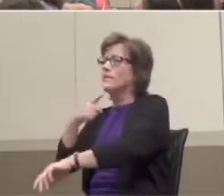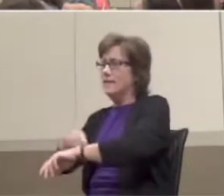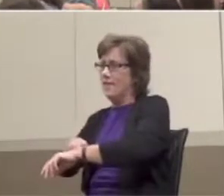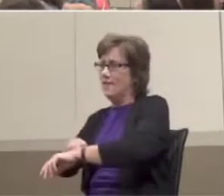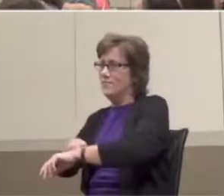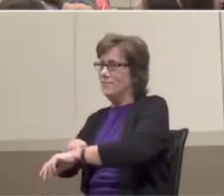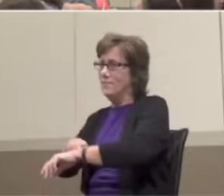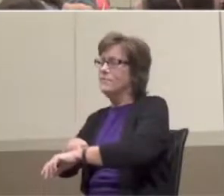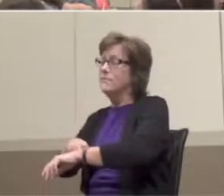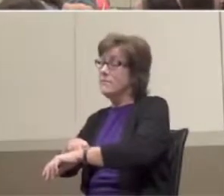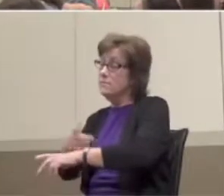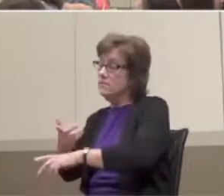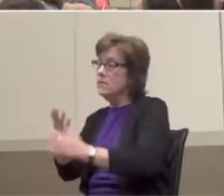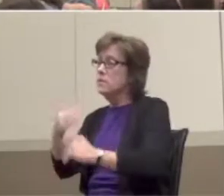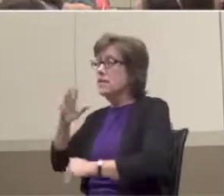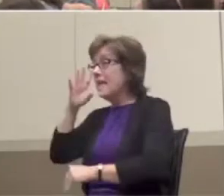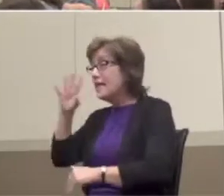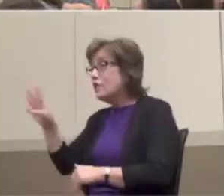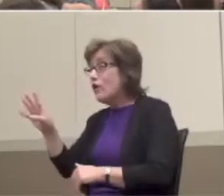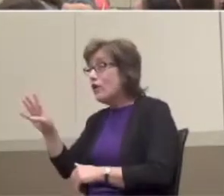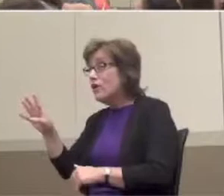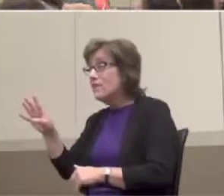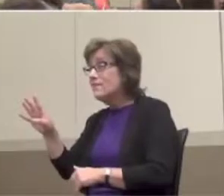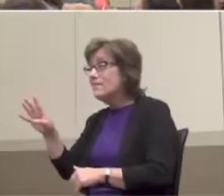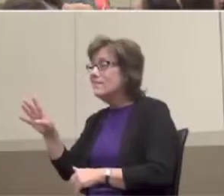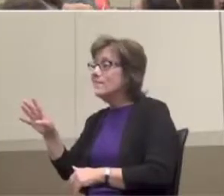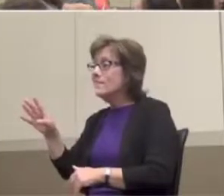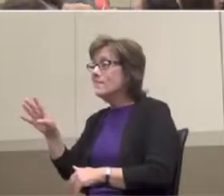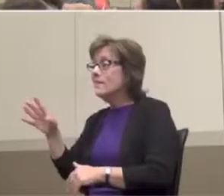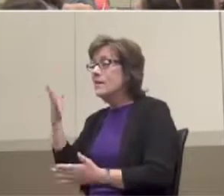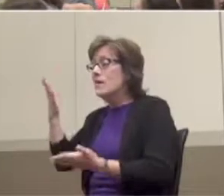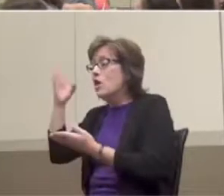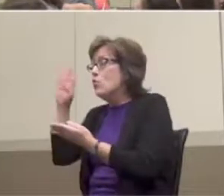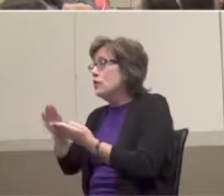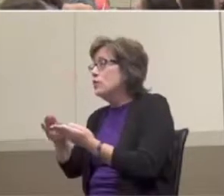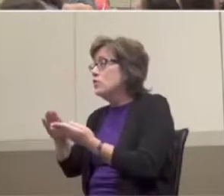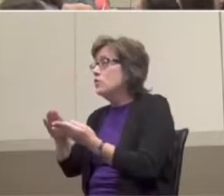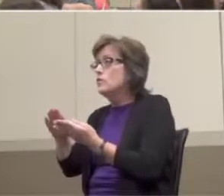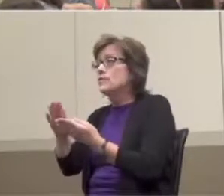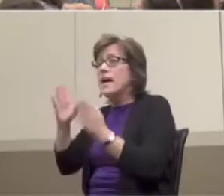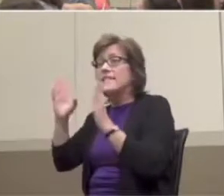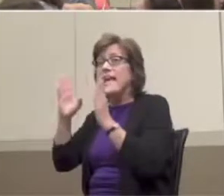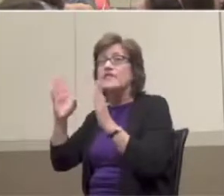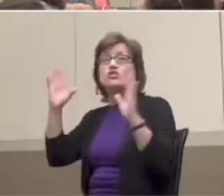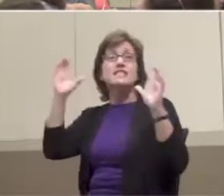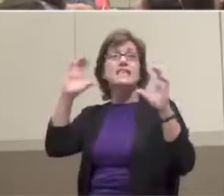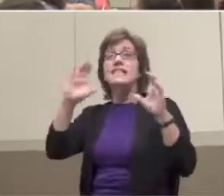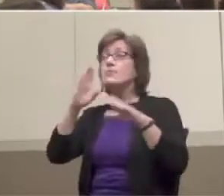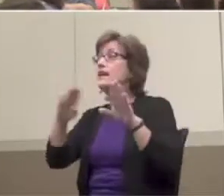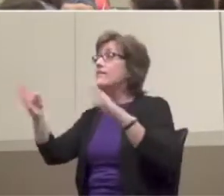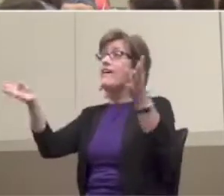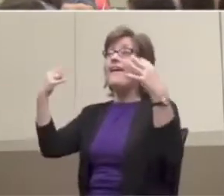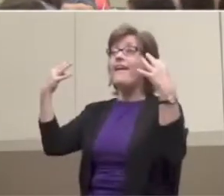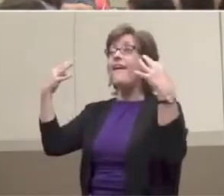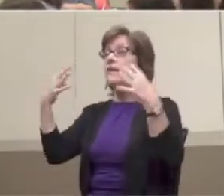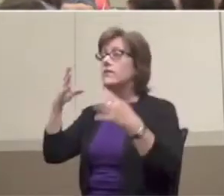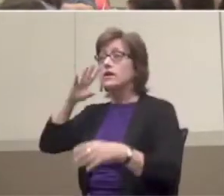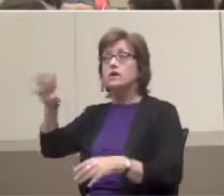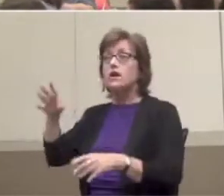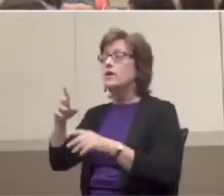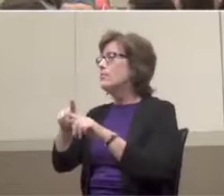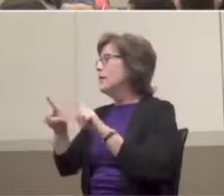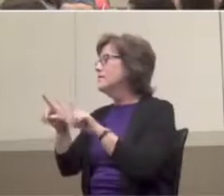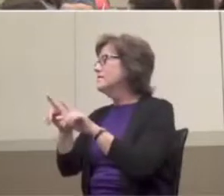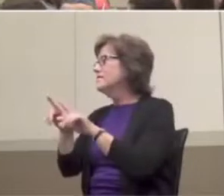Ignoring, we said, it may reduce those attention-seeking behaviors, but if it, at the same time, it could be disruptive